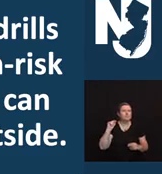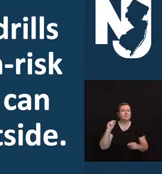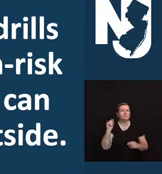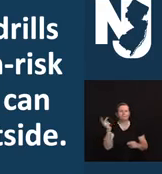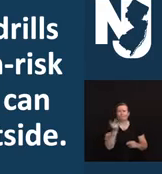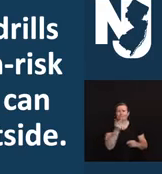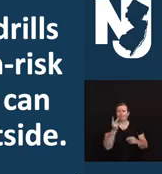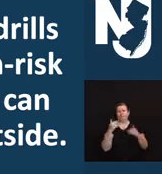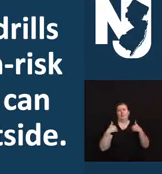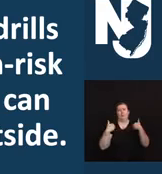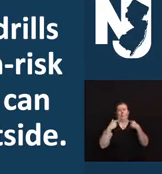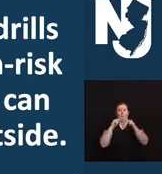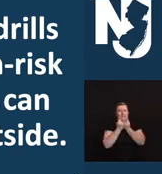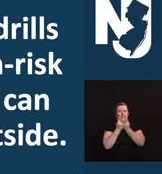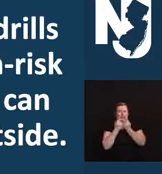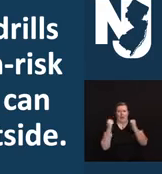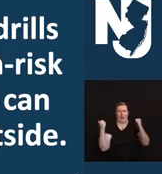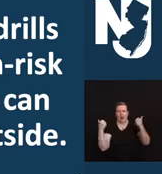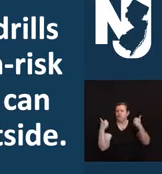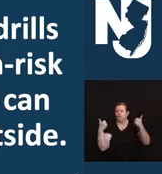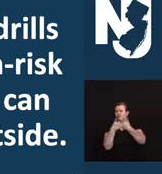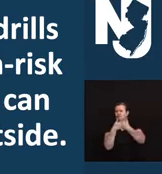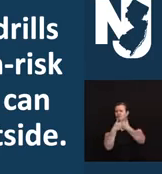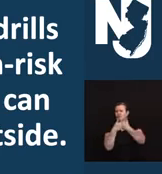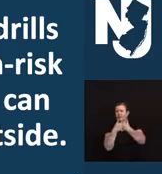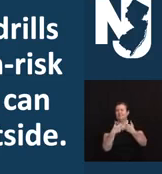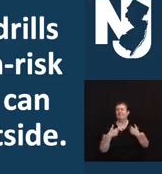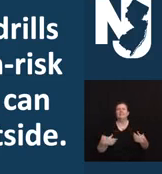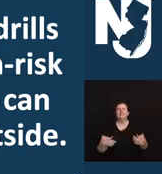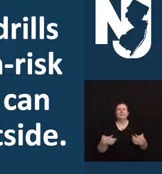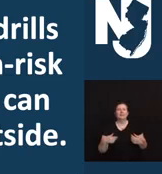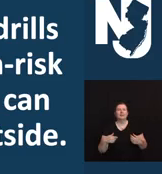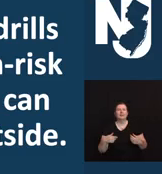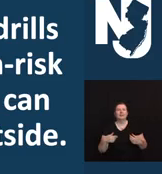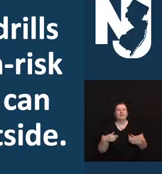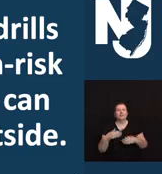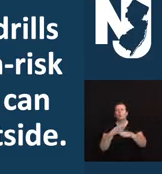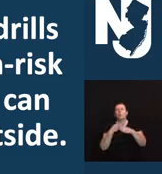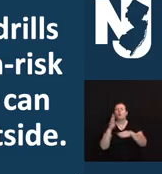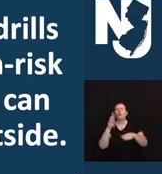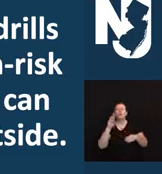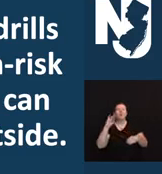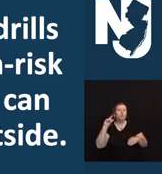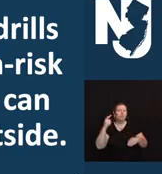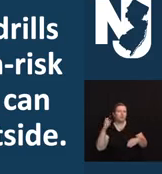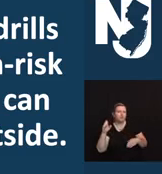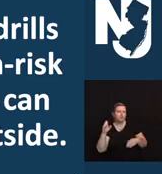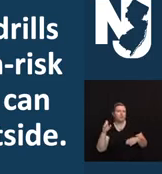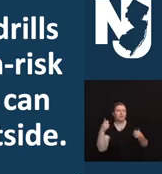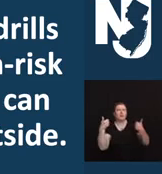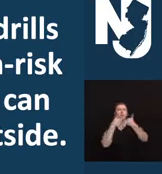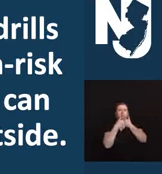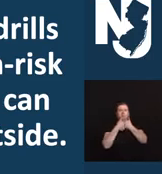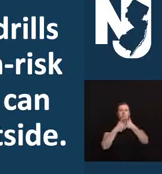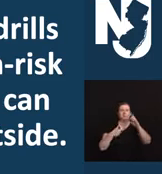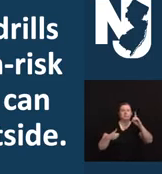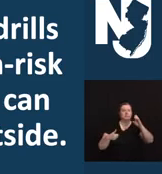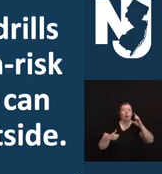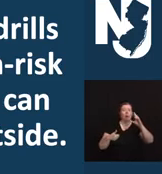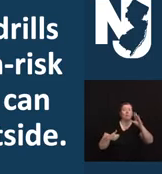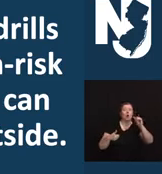for Woodridge against Del Barton, which Del Barton ended up winning. But this series is